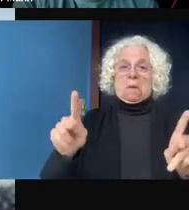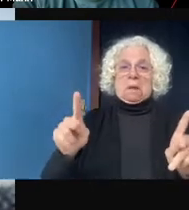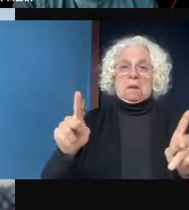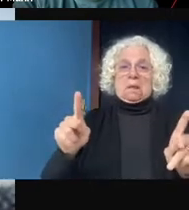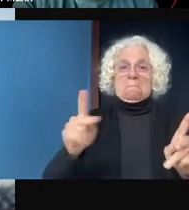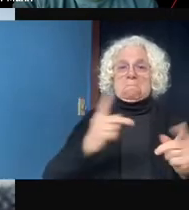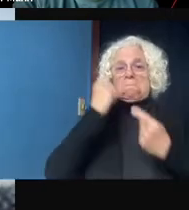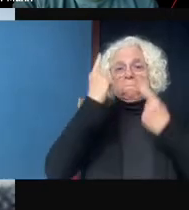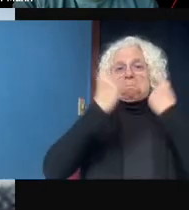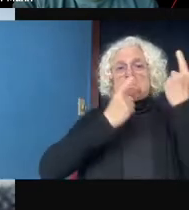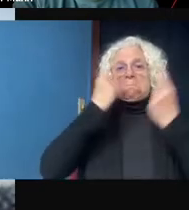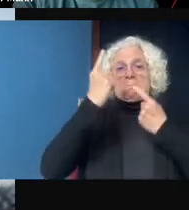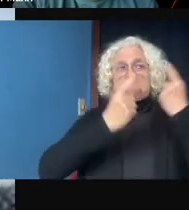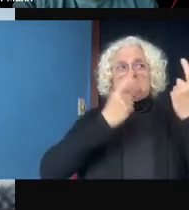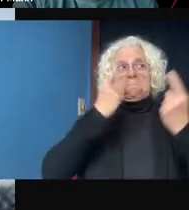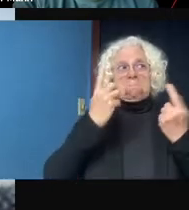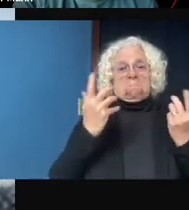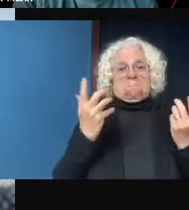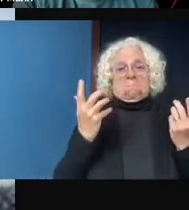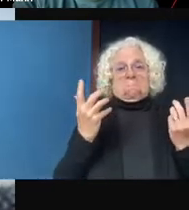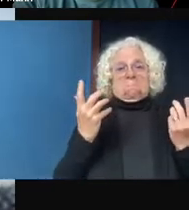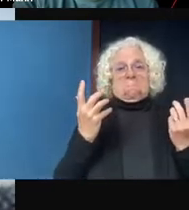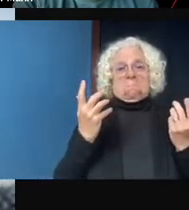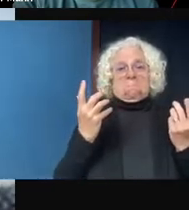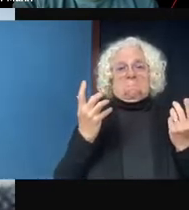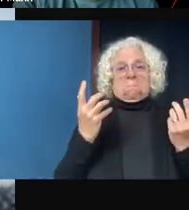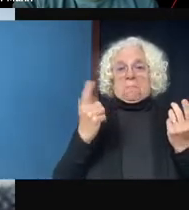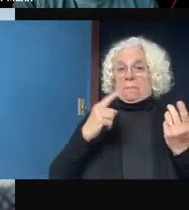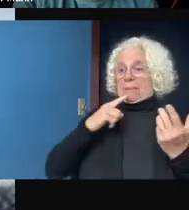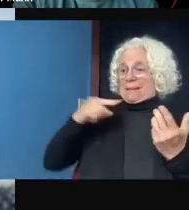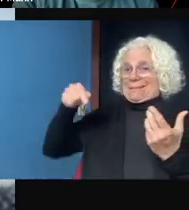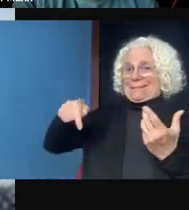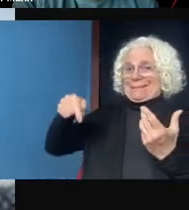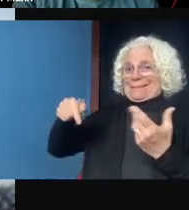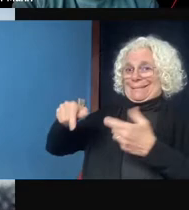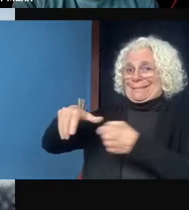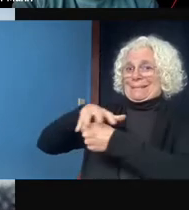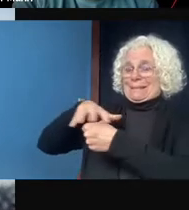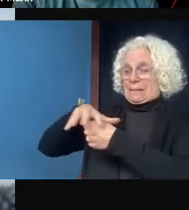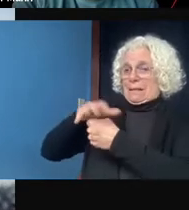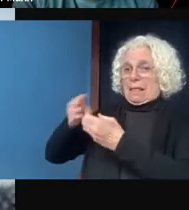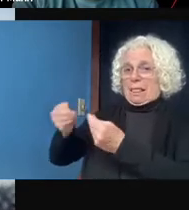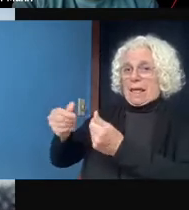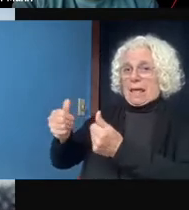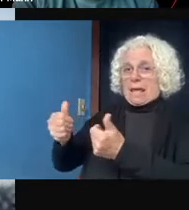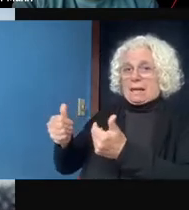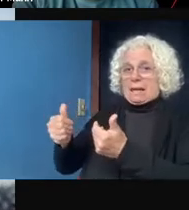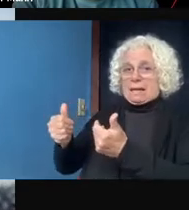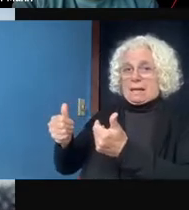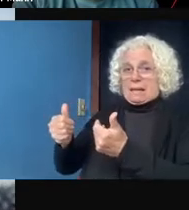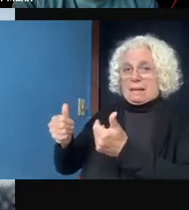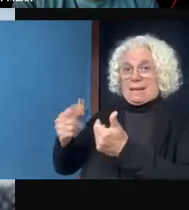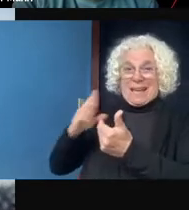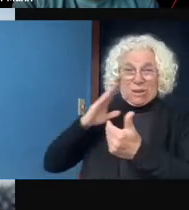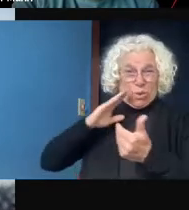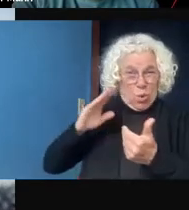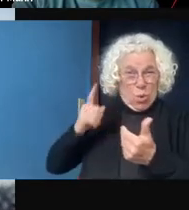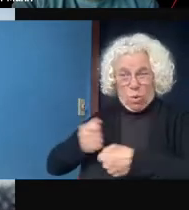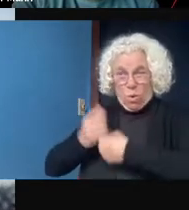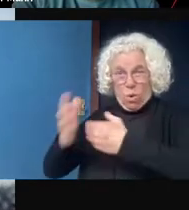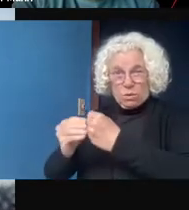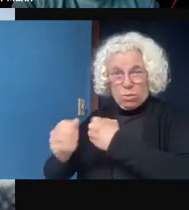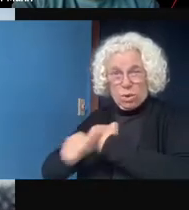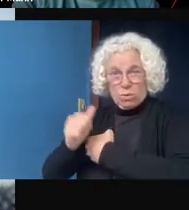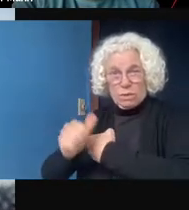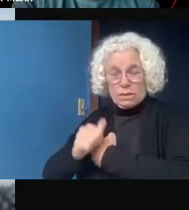to allow this to happen to this water that provides life, to even be at risk, you